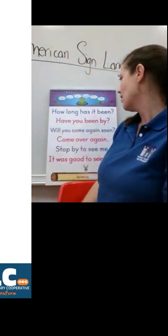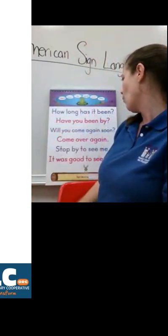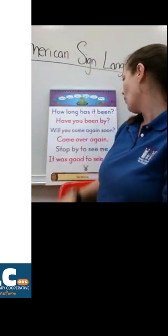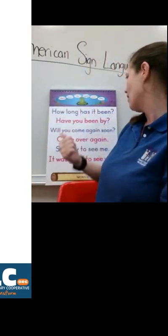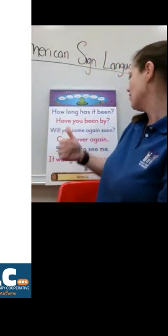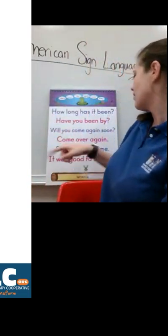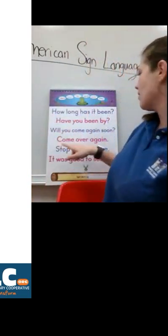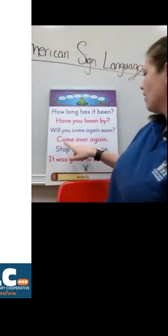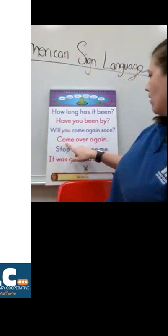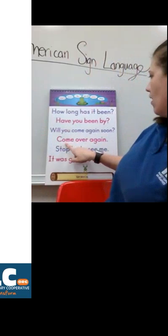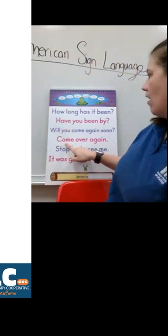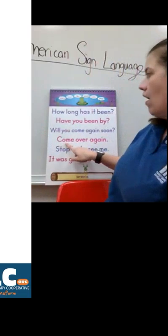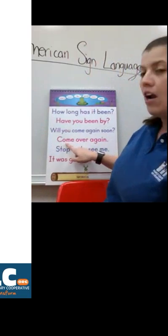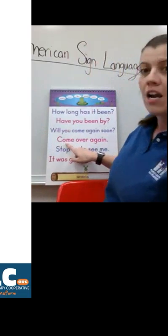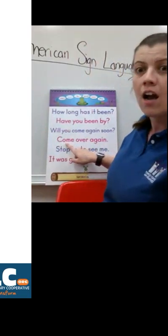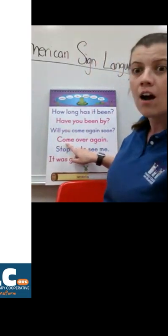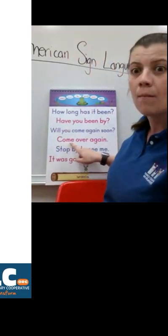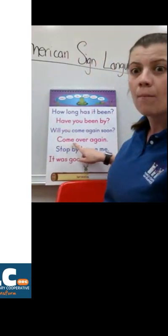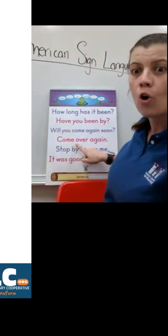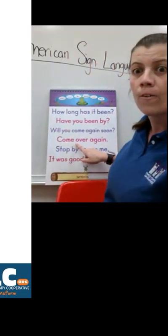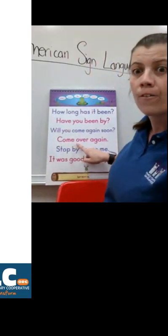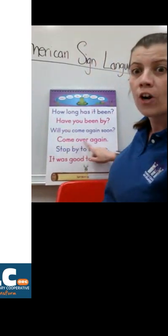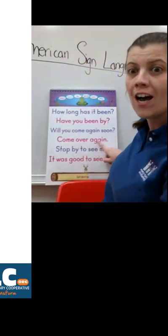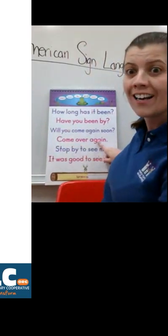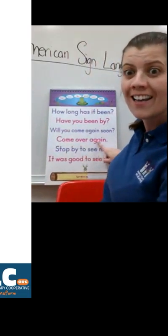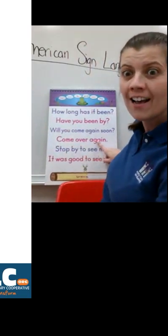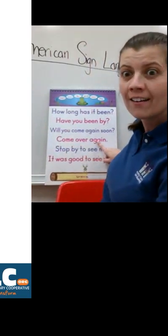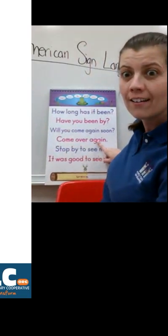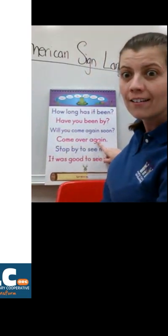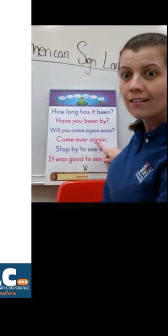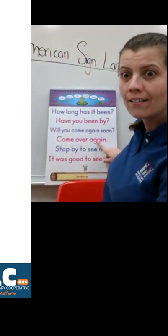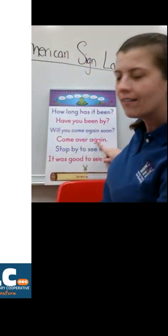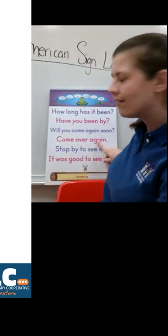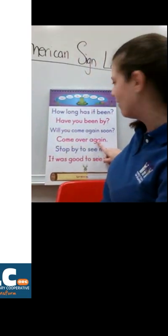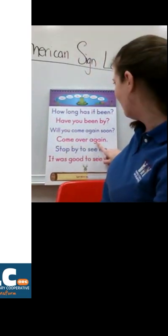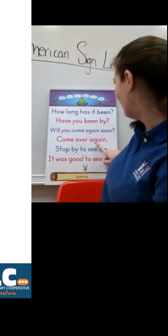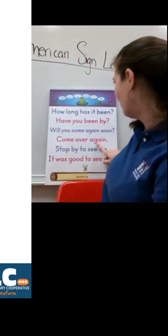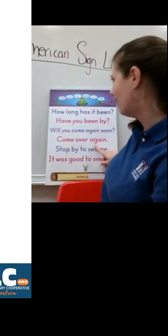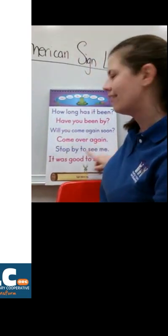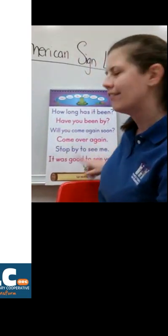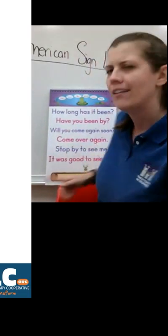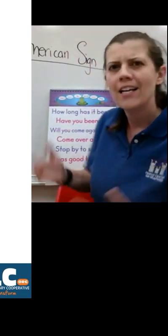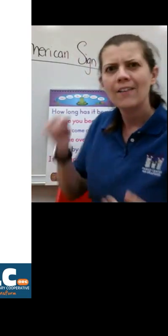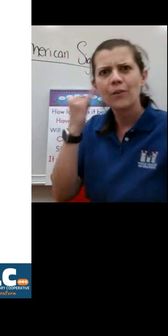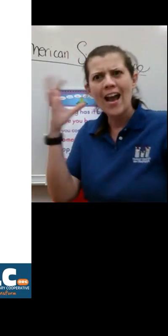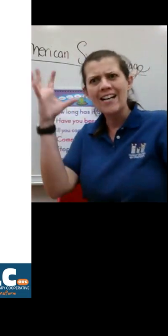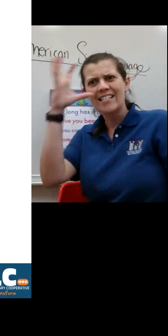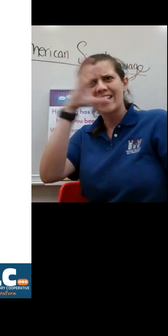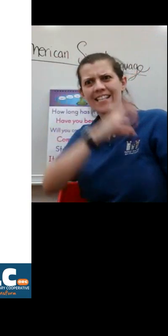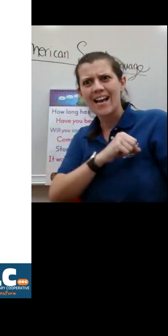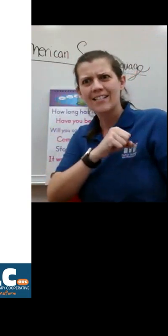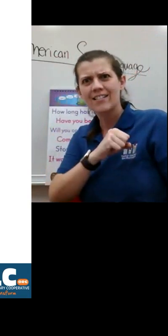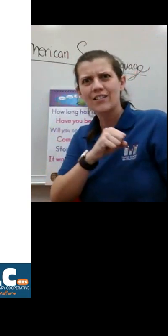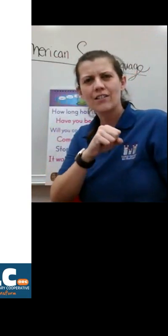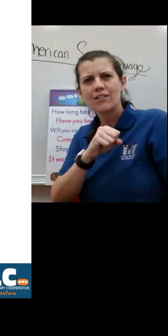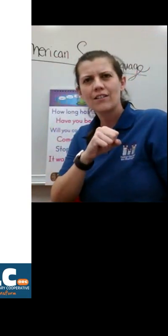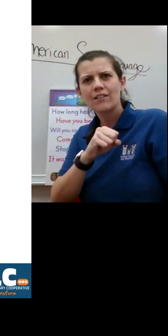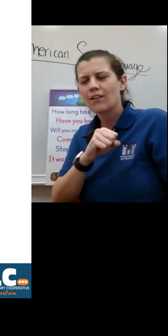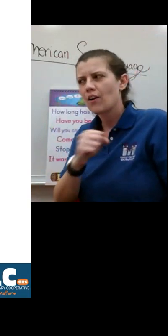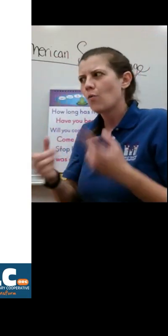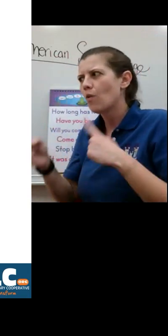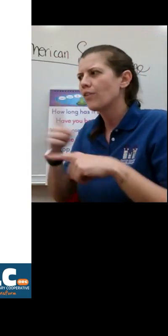So let's see what else. Come over again. Oh, if you had to